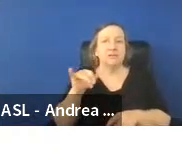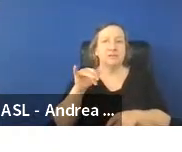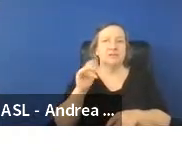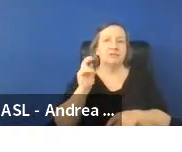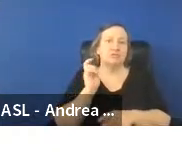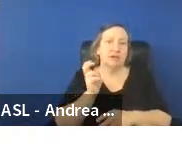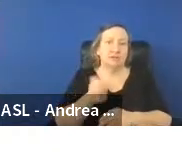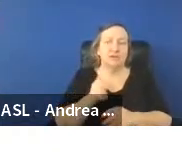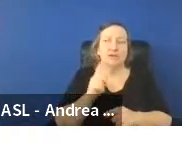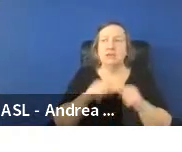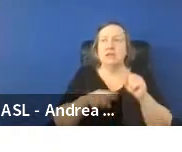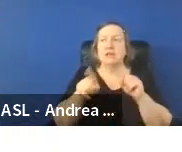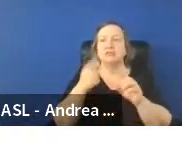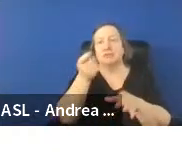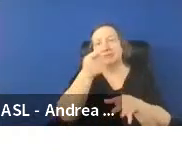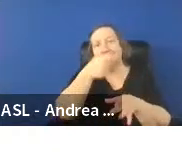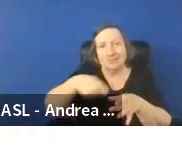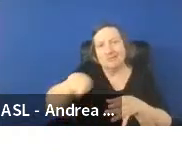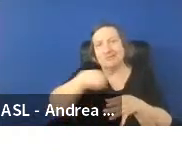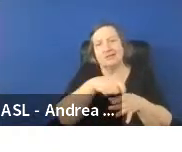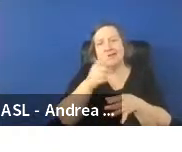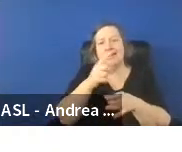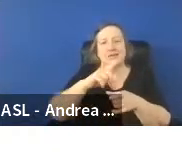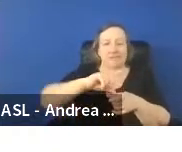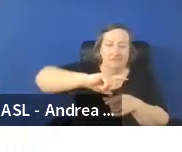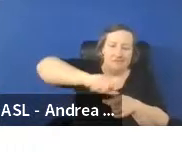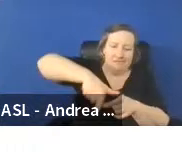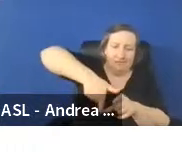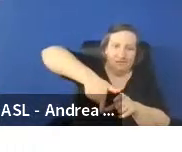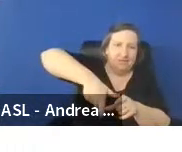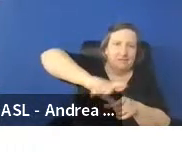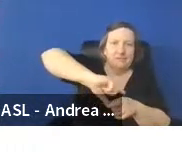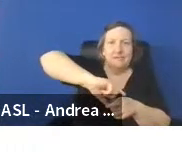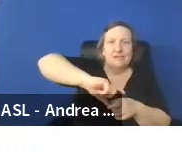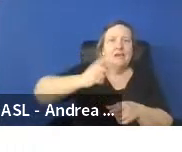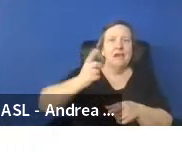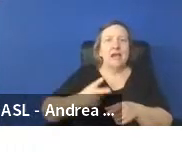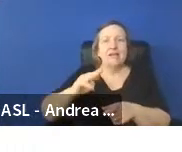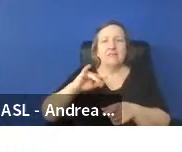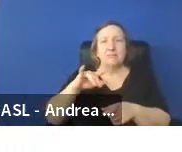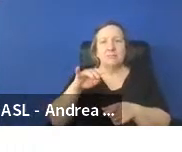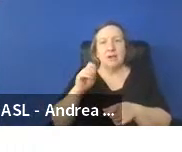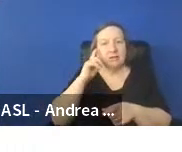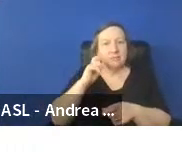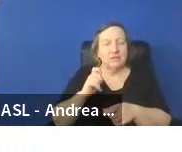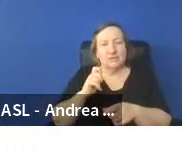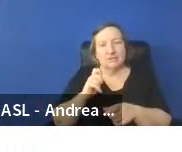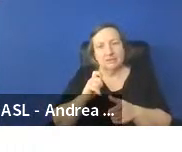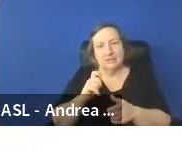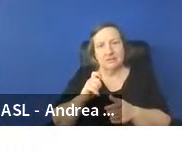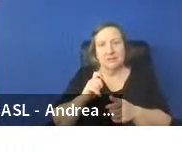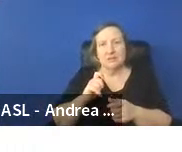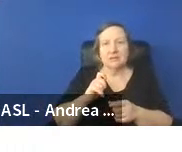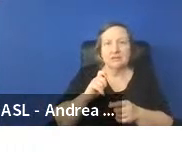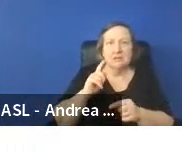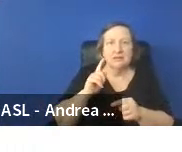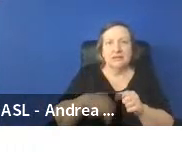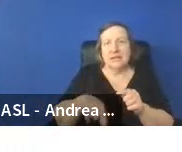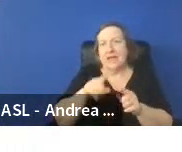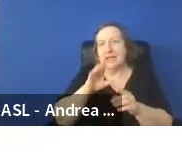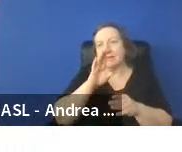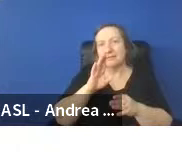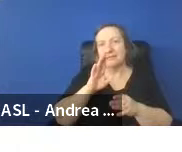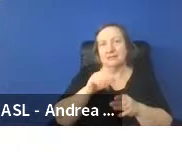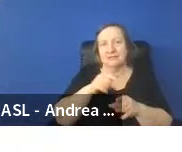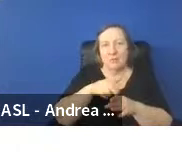You can't just draw a circle that's a half mile in radius around a place, because people can't walk everywhere just in a straight line